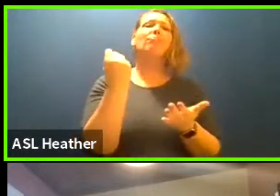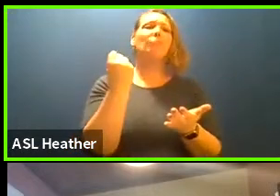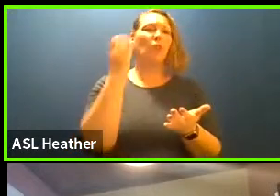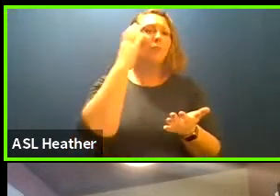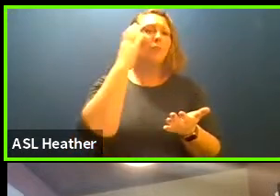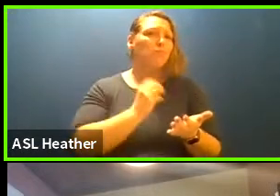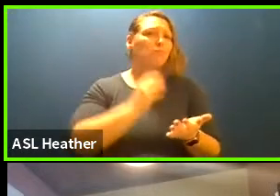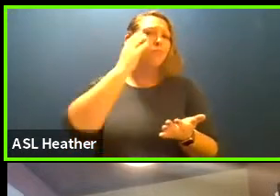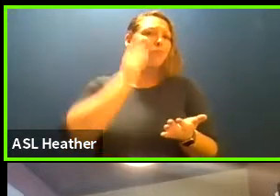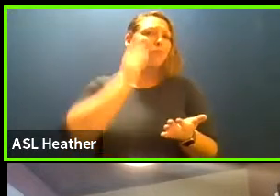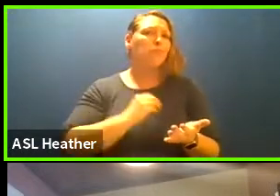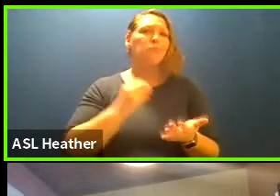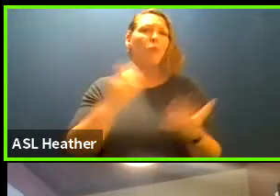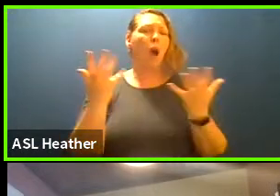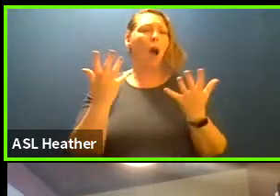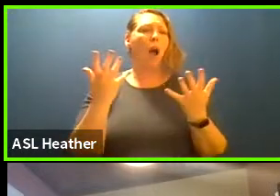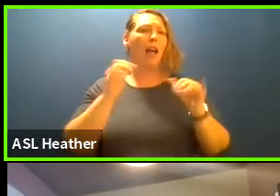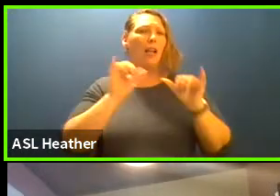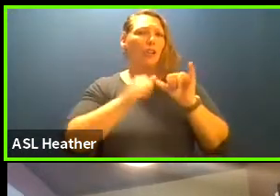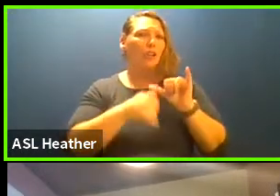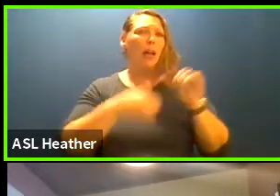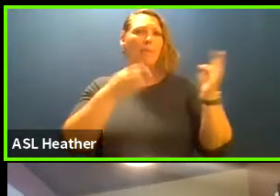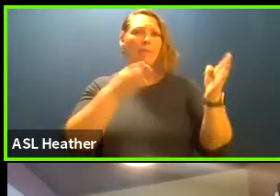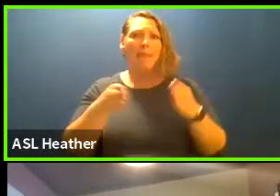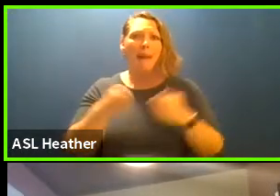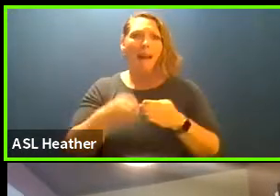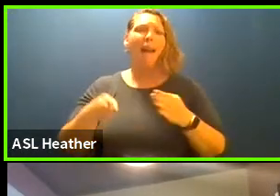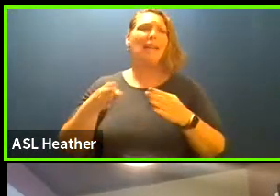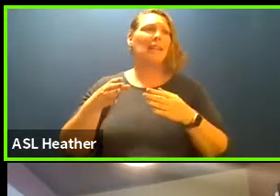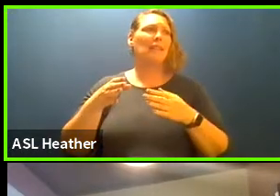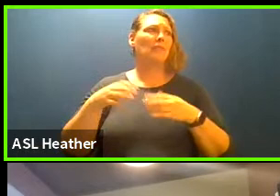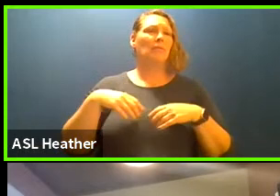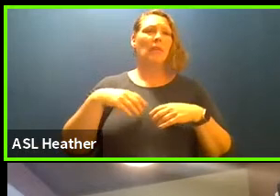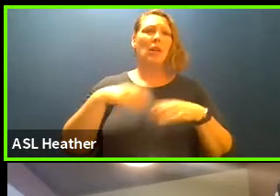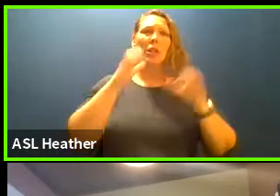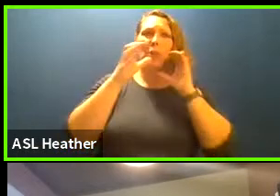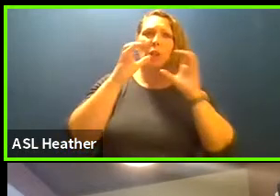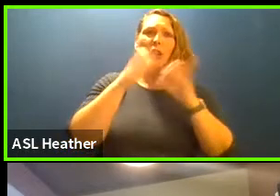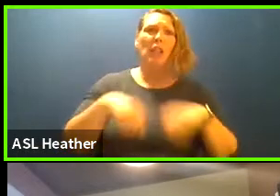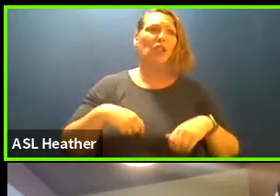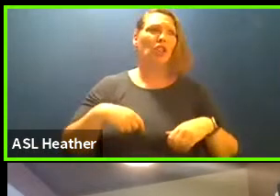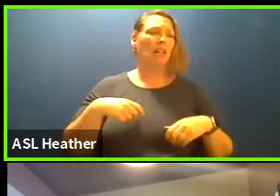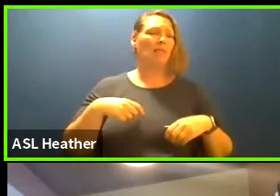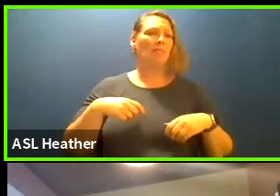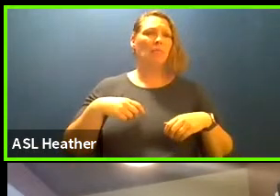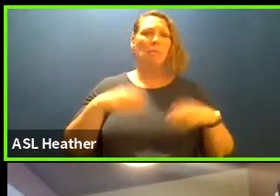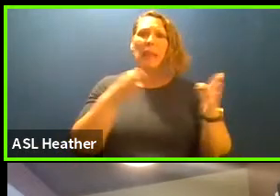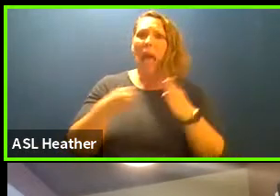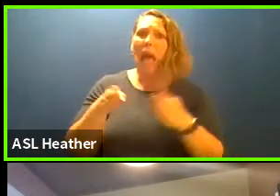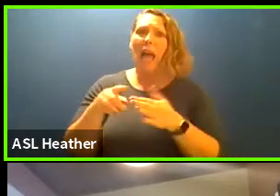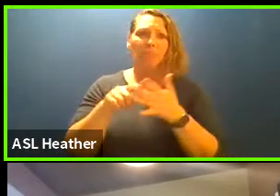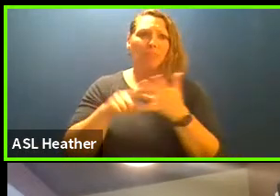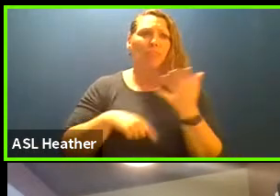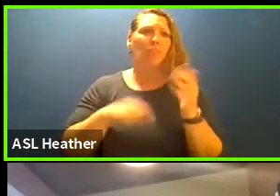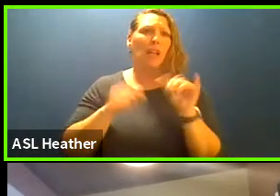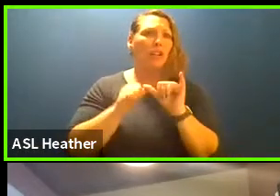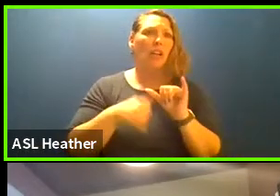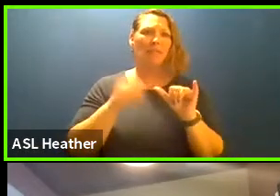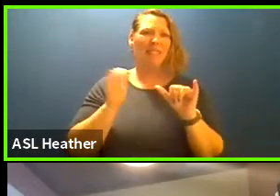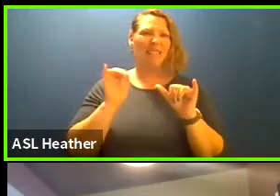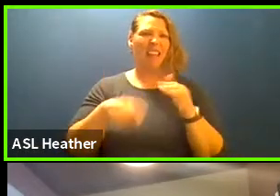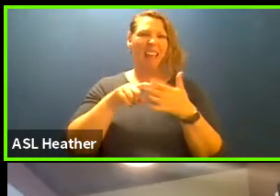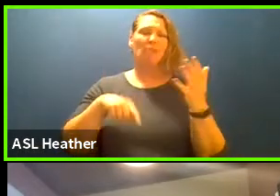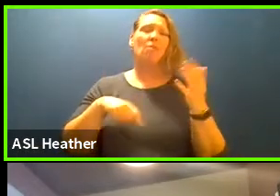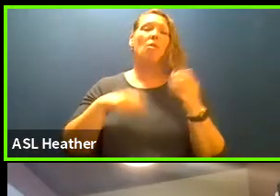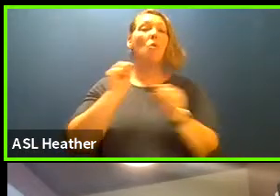engineering, what planning, communications, accounting is all about. At the same time of working with